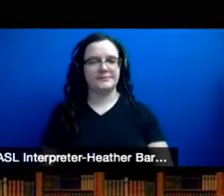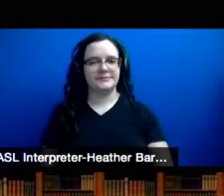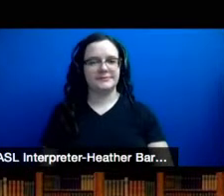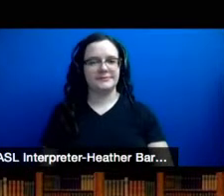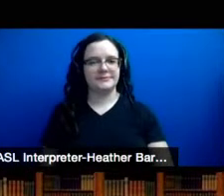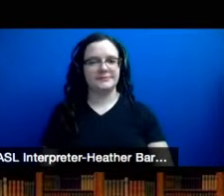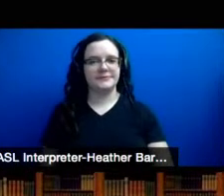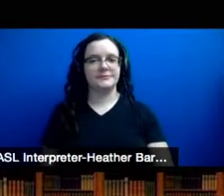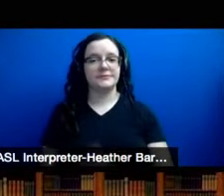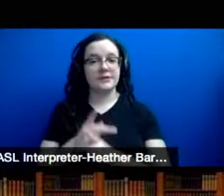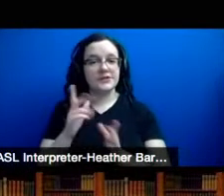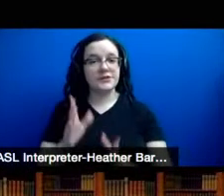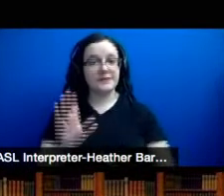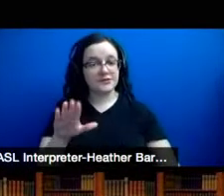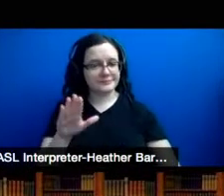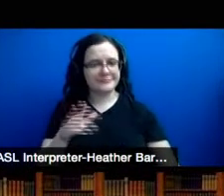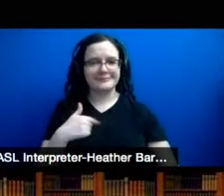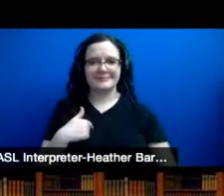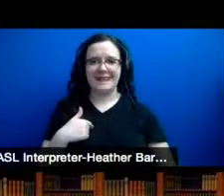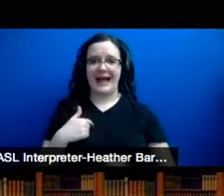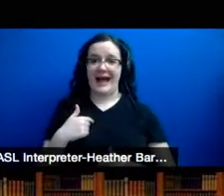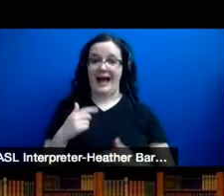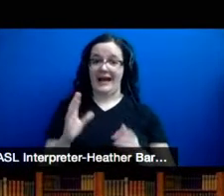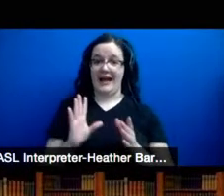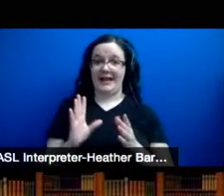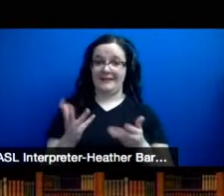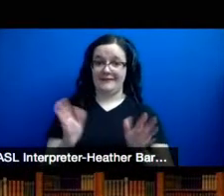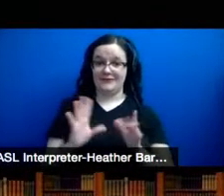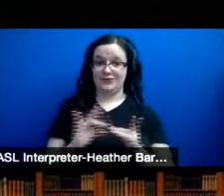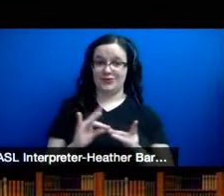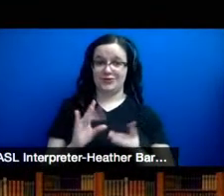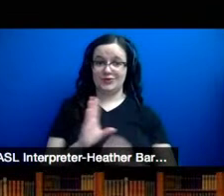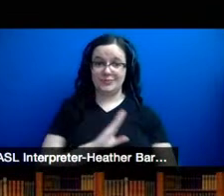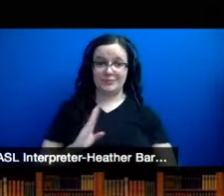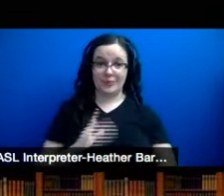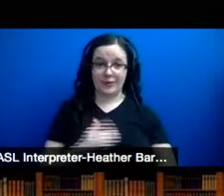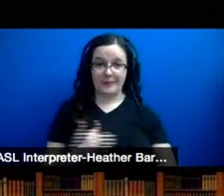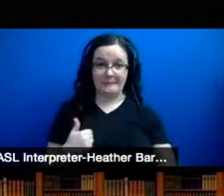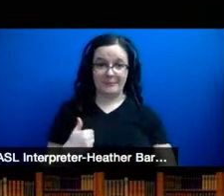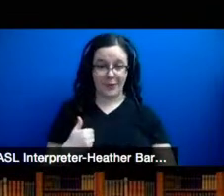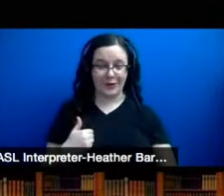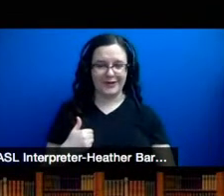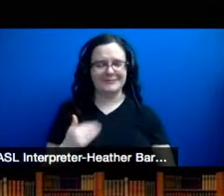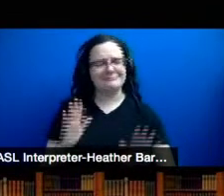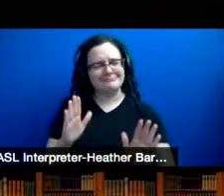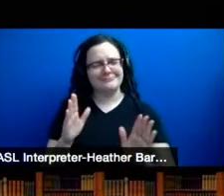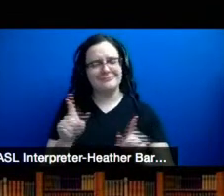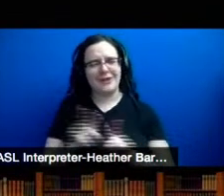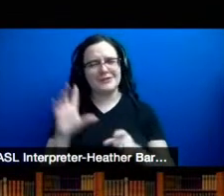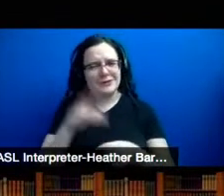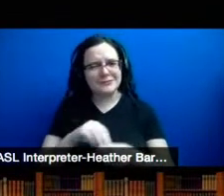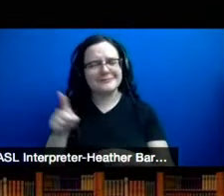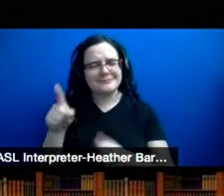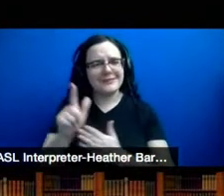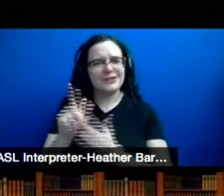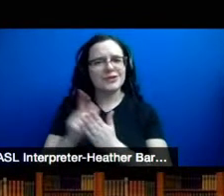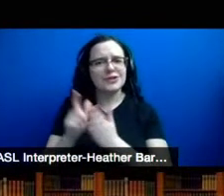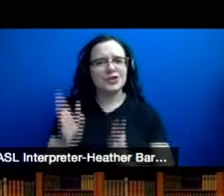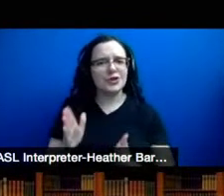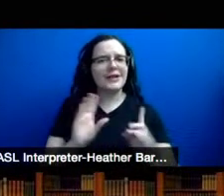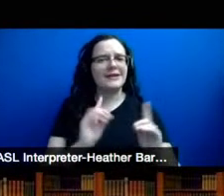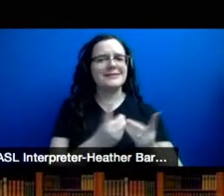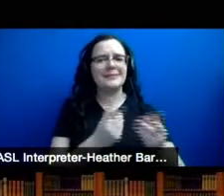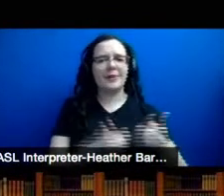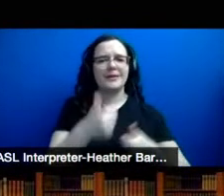And while I mentioned board members, if the attorney or department heads that are here have